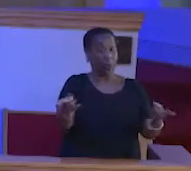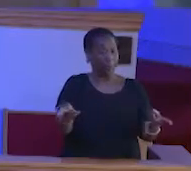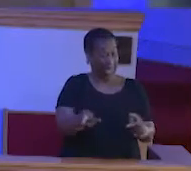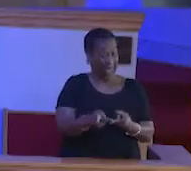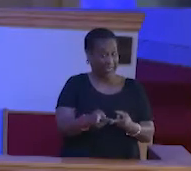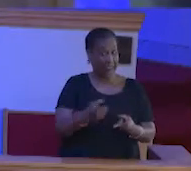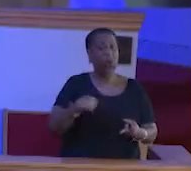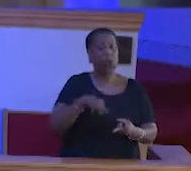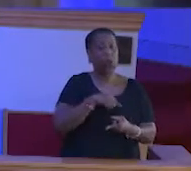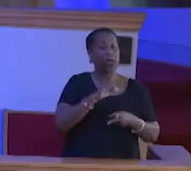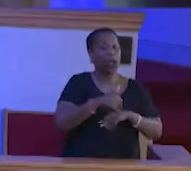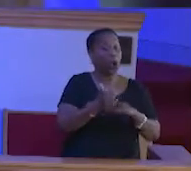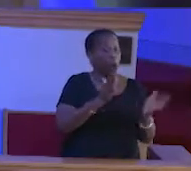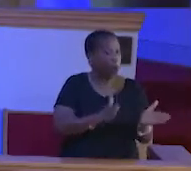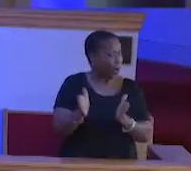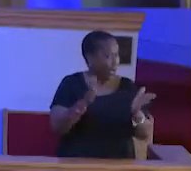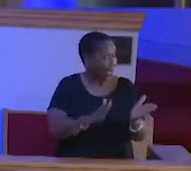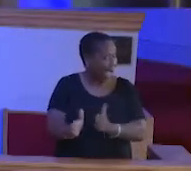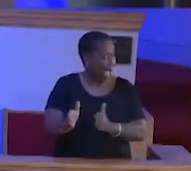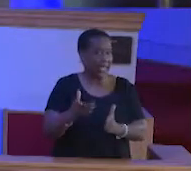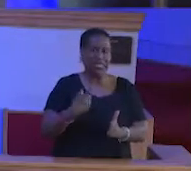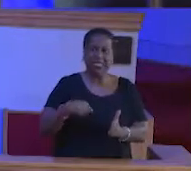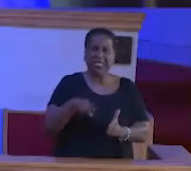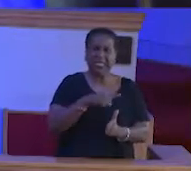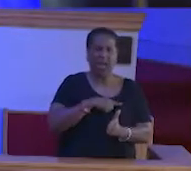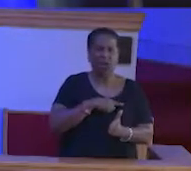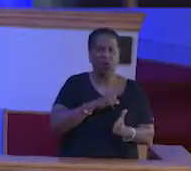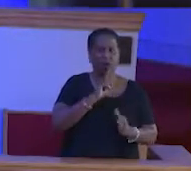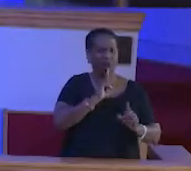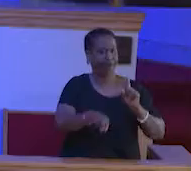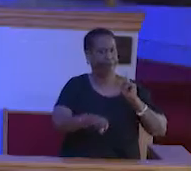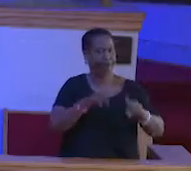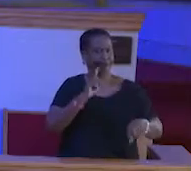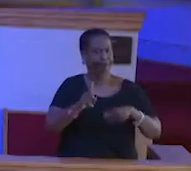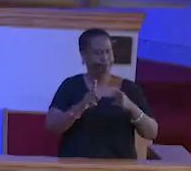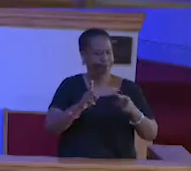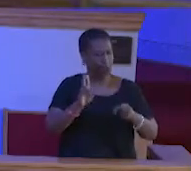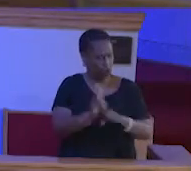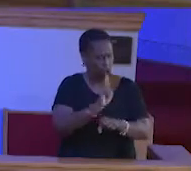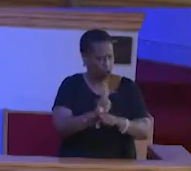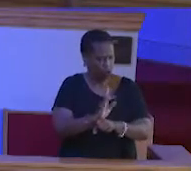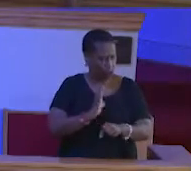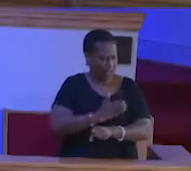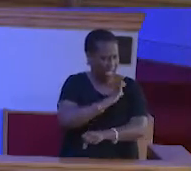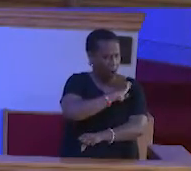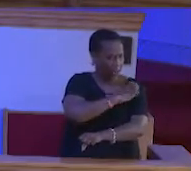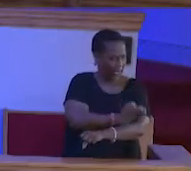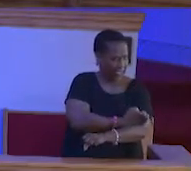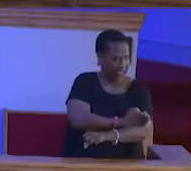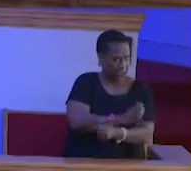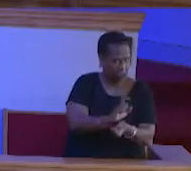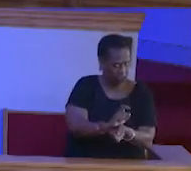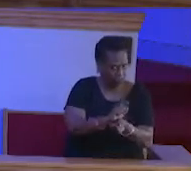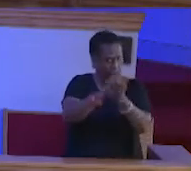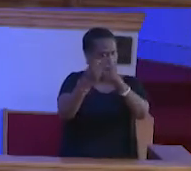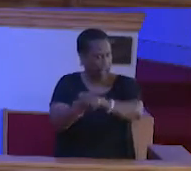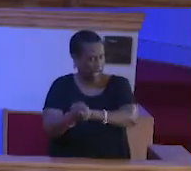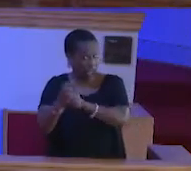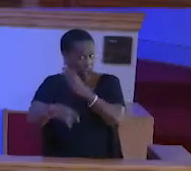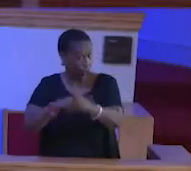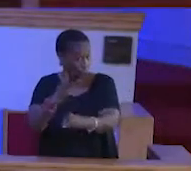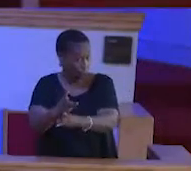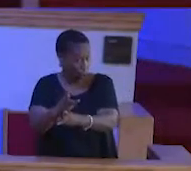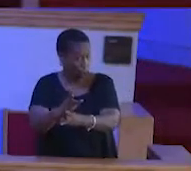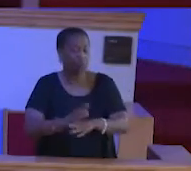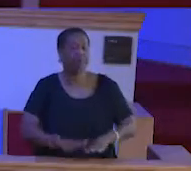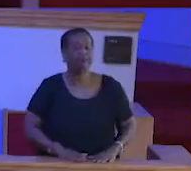we organized and dispatched our energies to transform the world. But when we look at